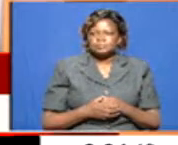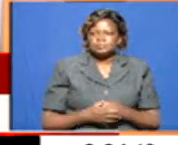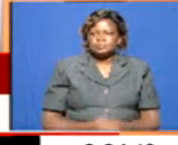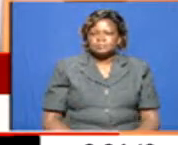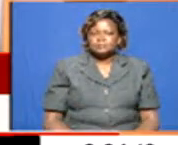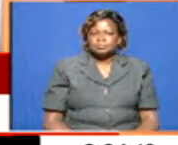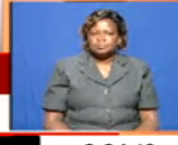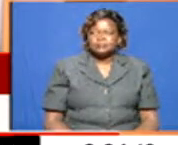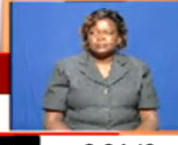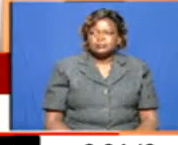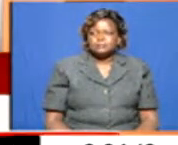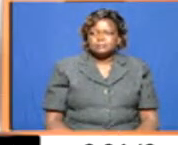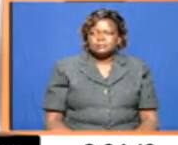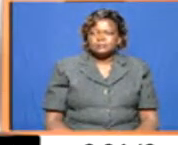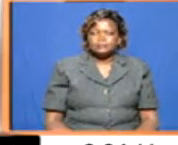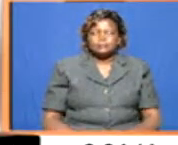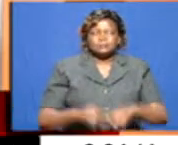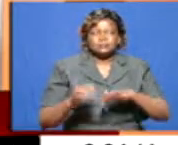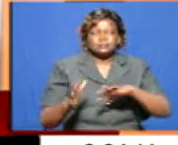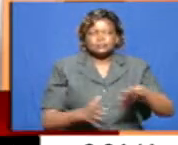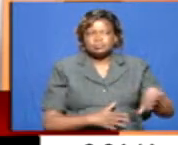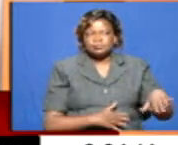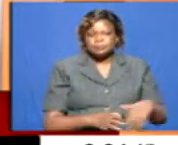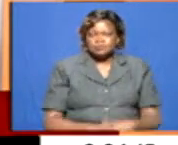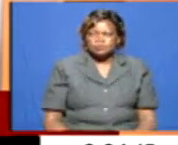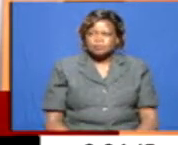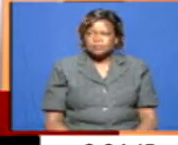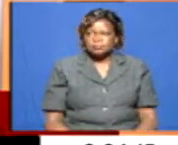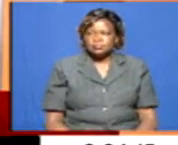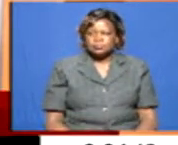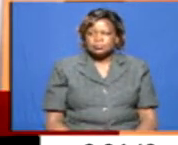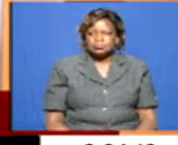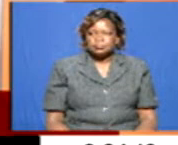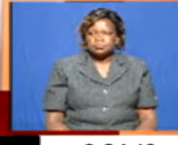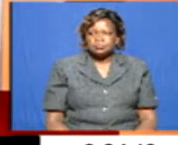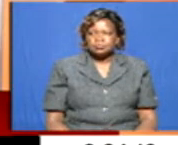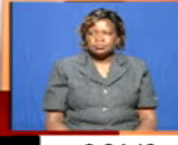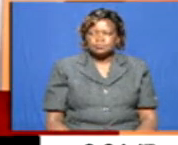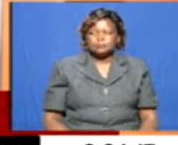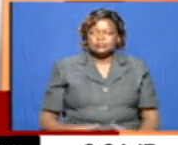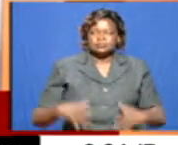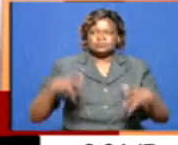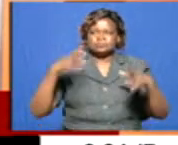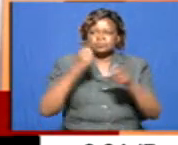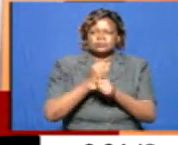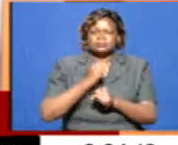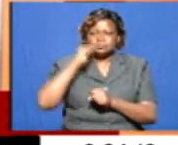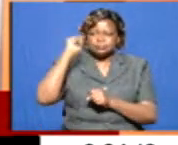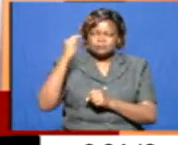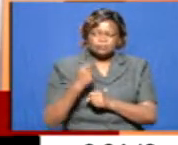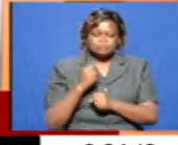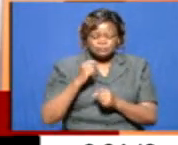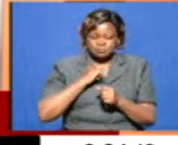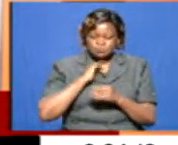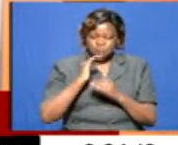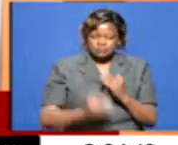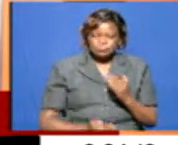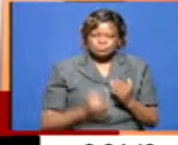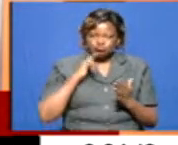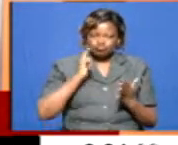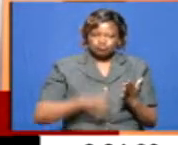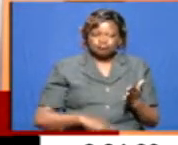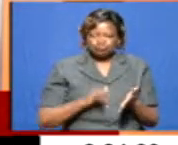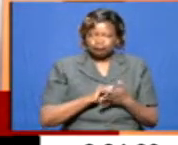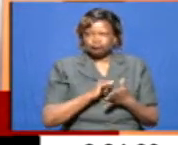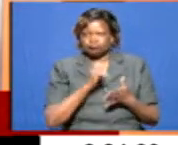From banking industry now to the insurance industry, where the Association of Kenya Insurance has called on underwriters to